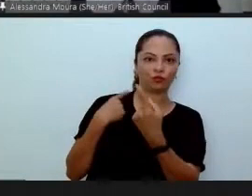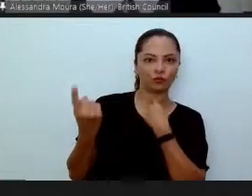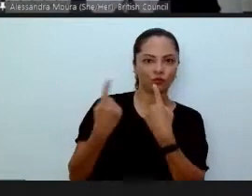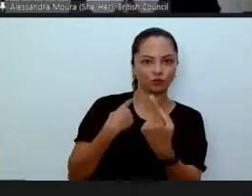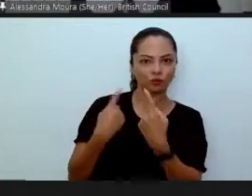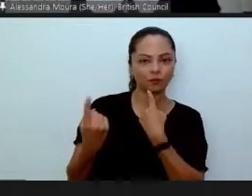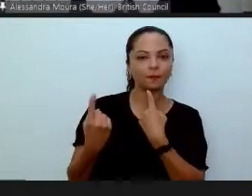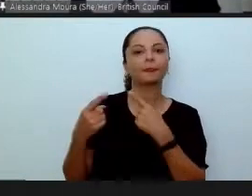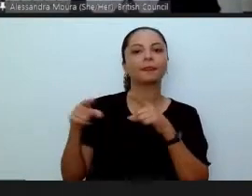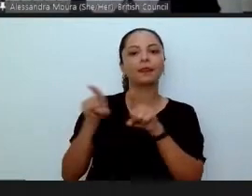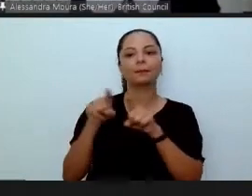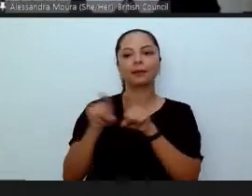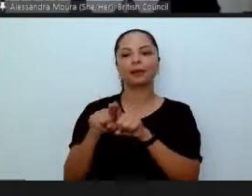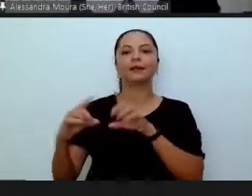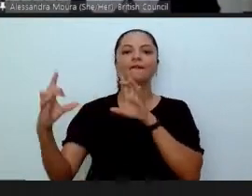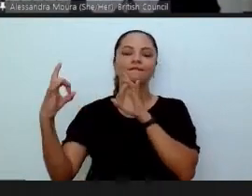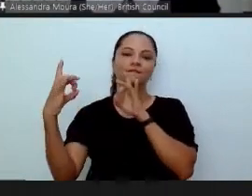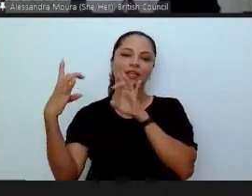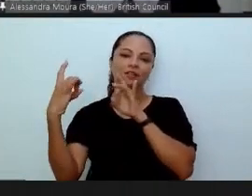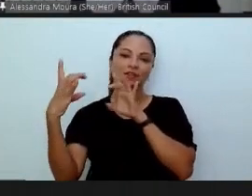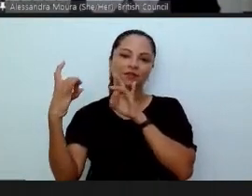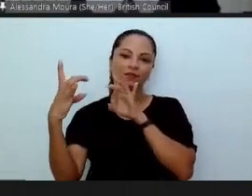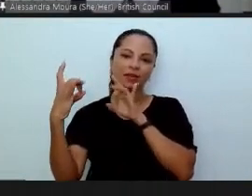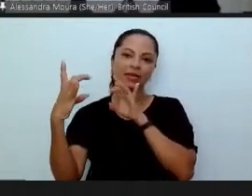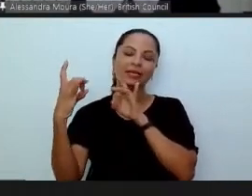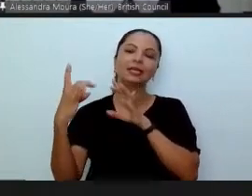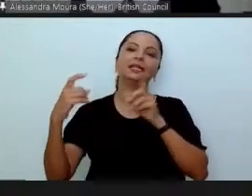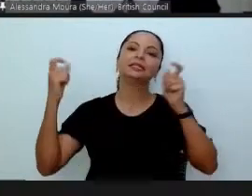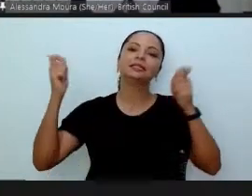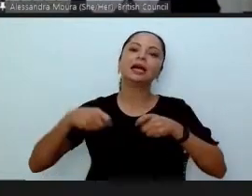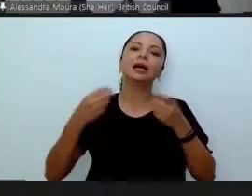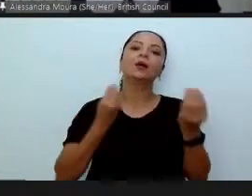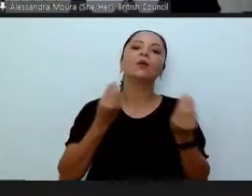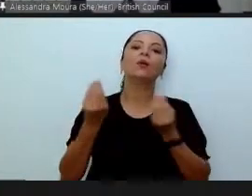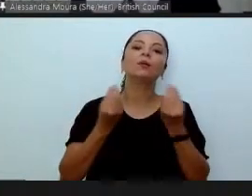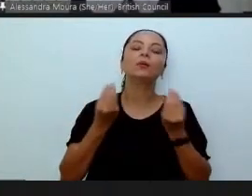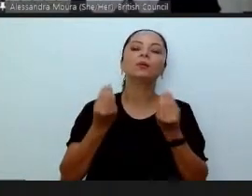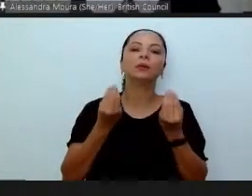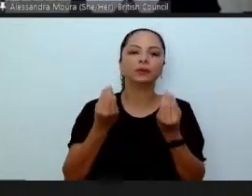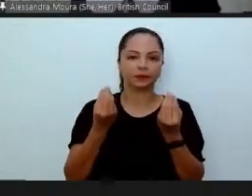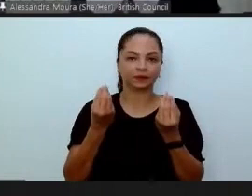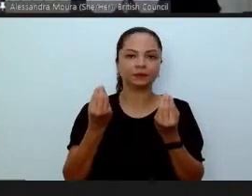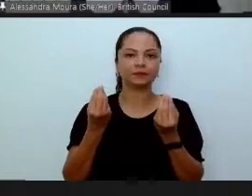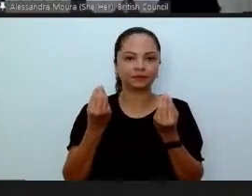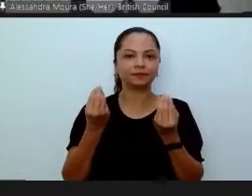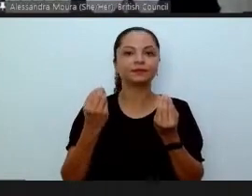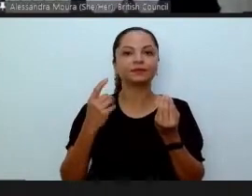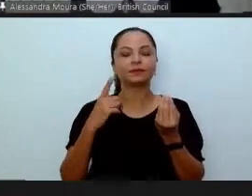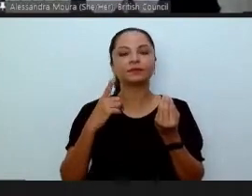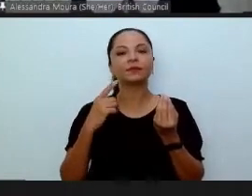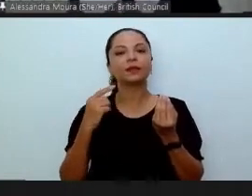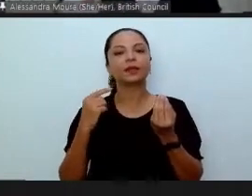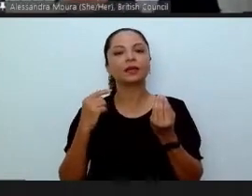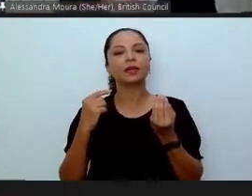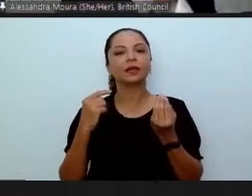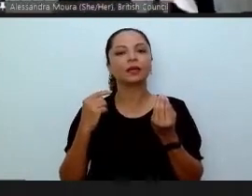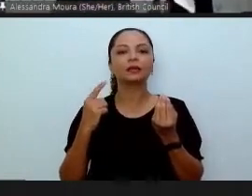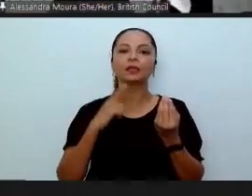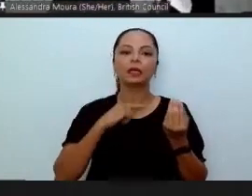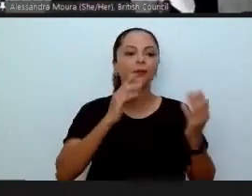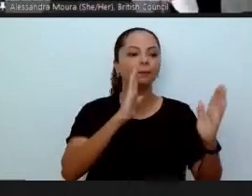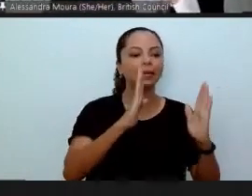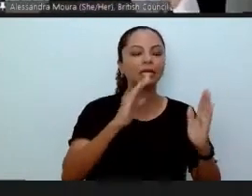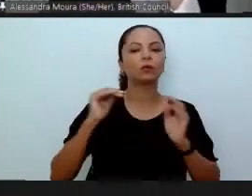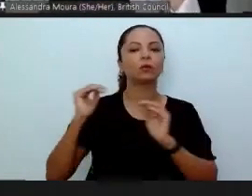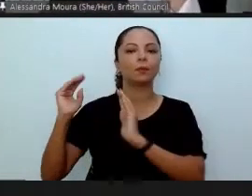the teacher thinks one academic term is enough for her to be able to do that well. What do you think of